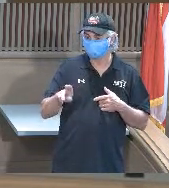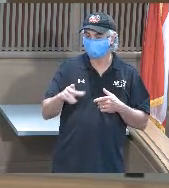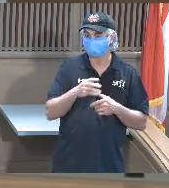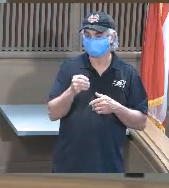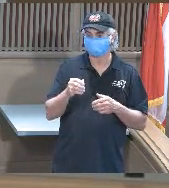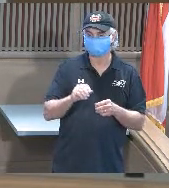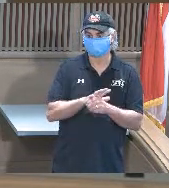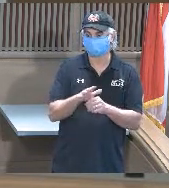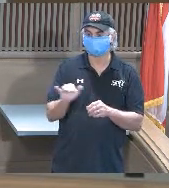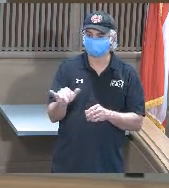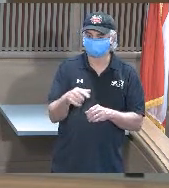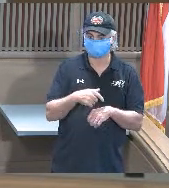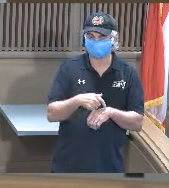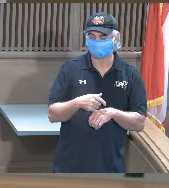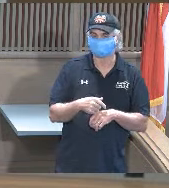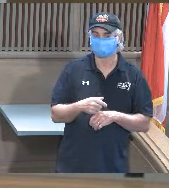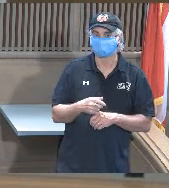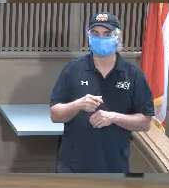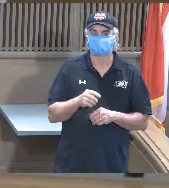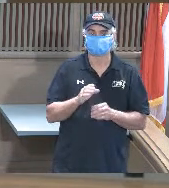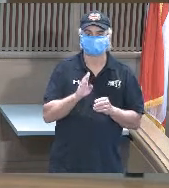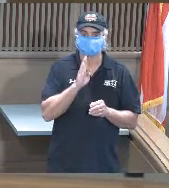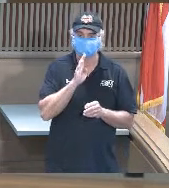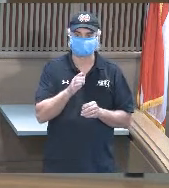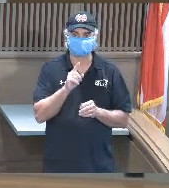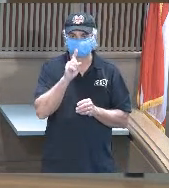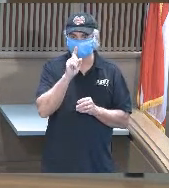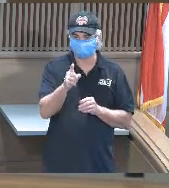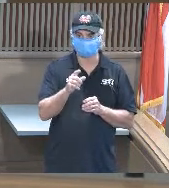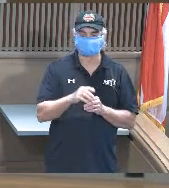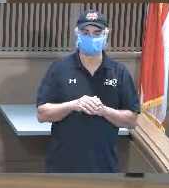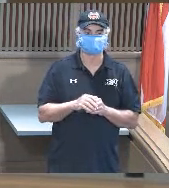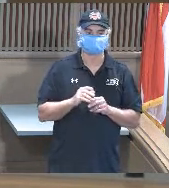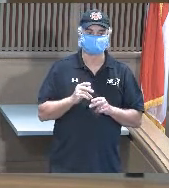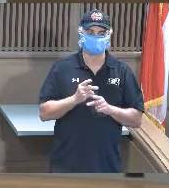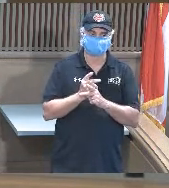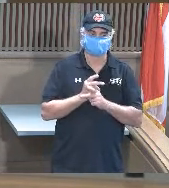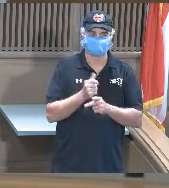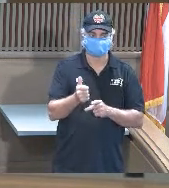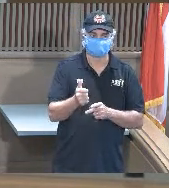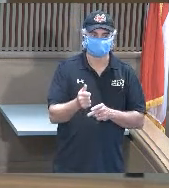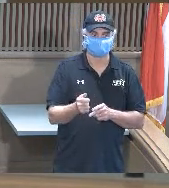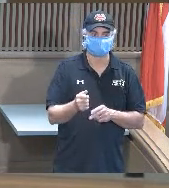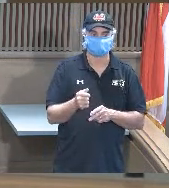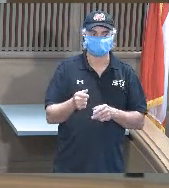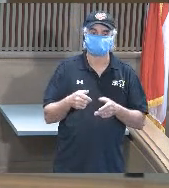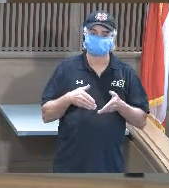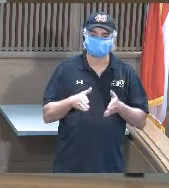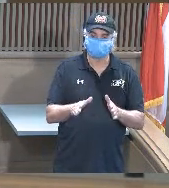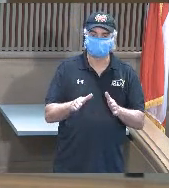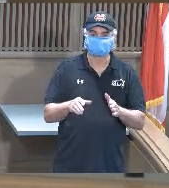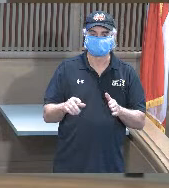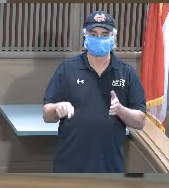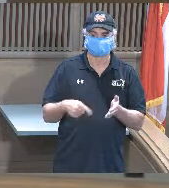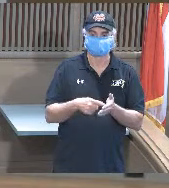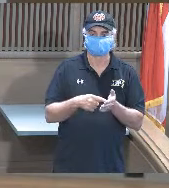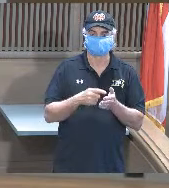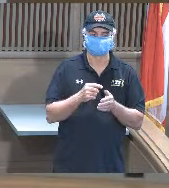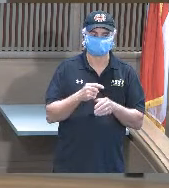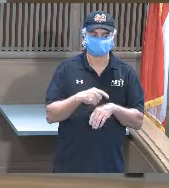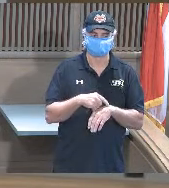vaccinated and continue to be smart and protect yourself and those loved ones as we get through what we hope is going to be our